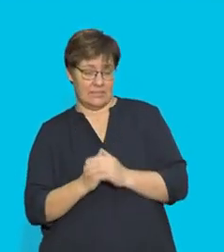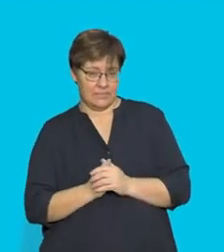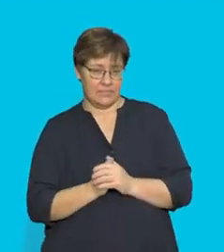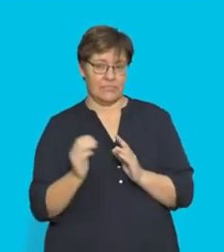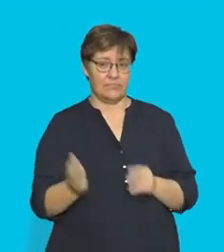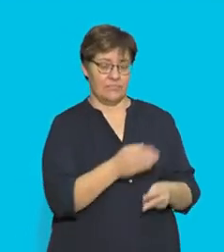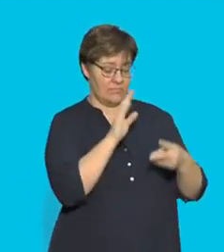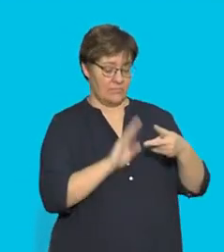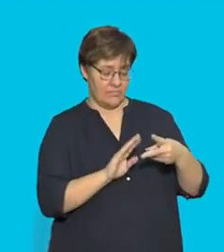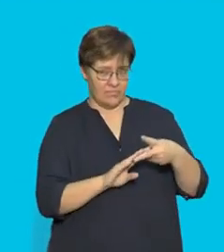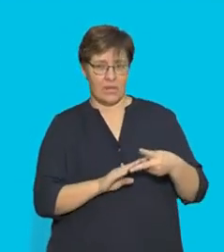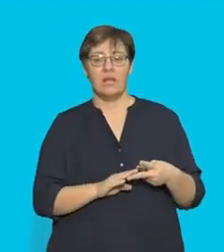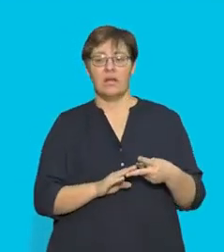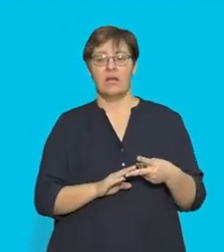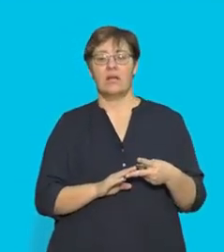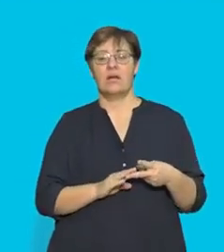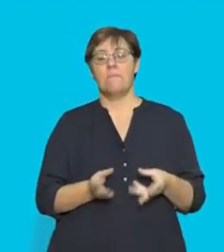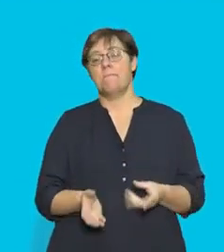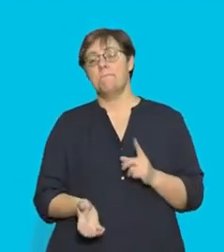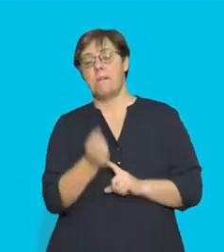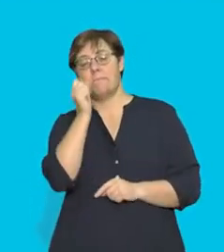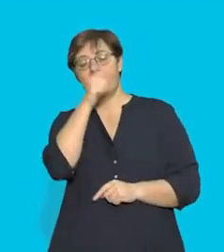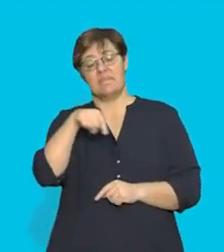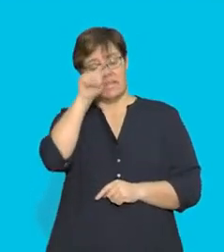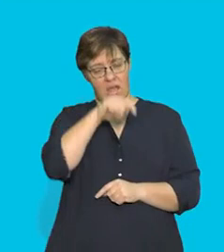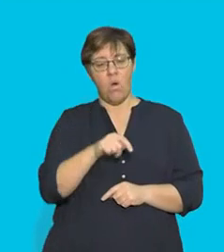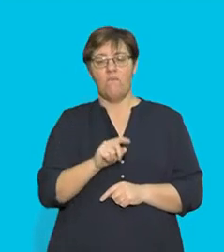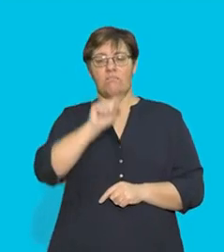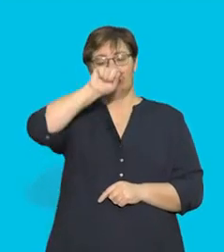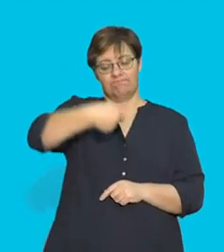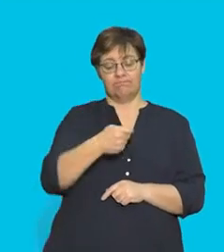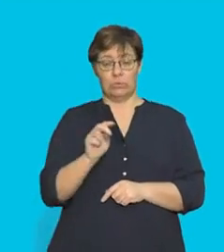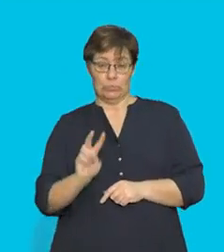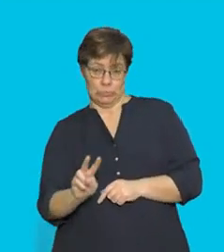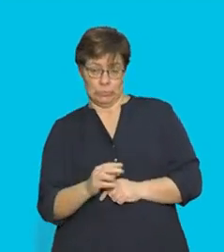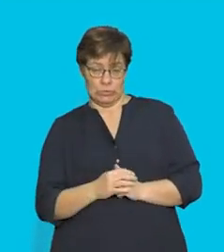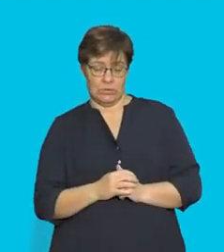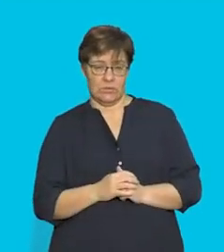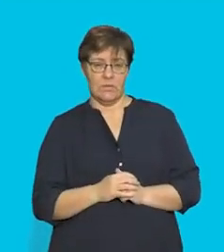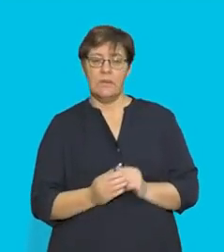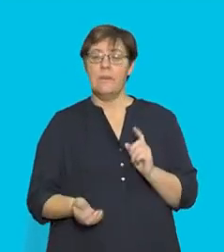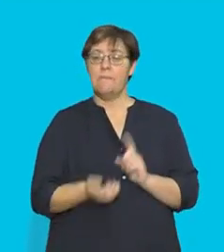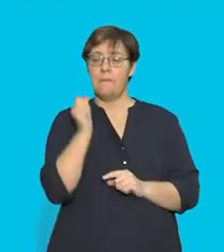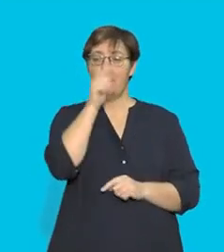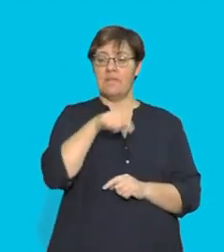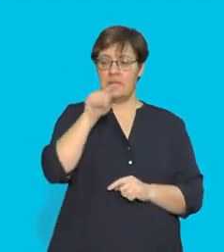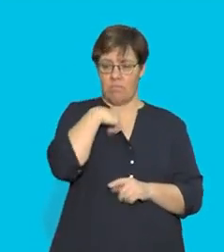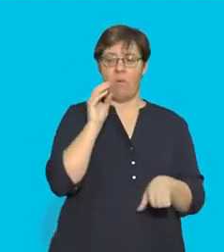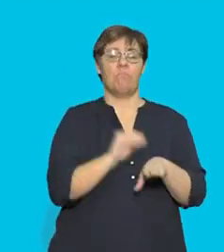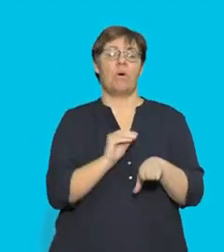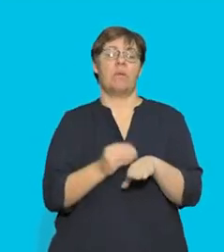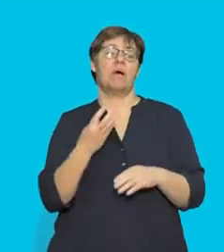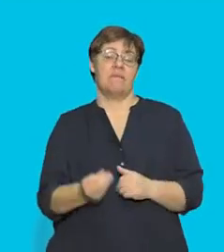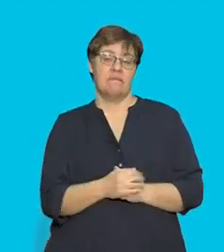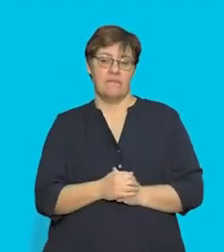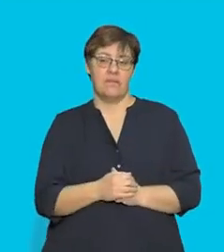Okay, they want us to find the value of theta correct to the 2 decimal places. Now, to find theta, we have a bit of a problem,